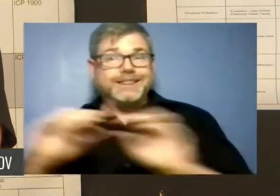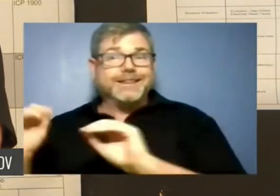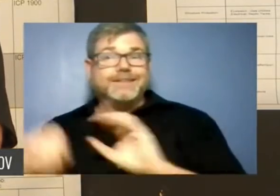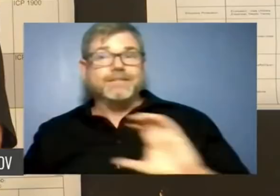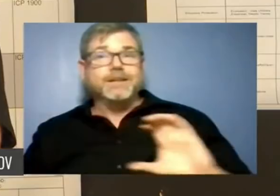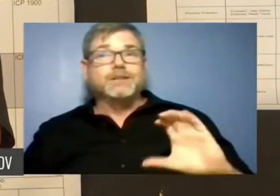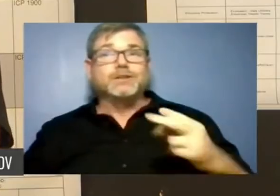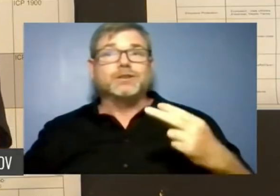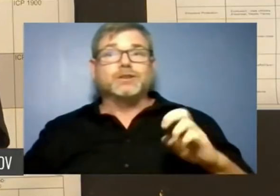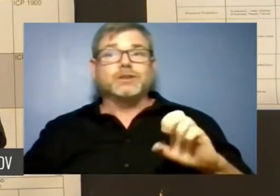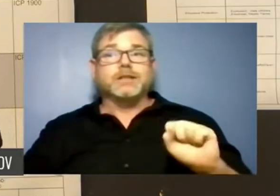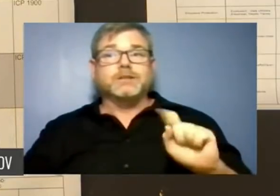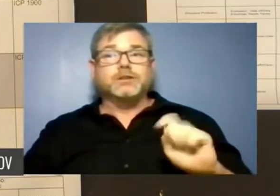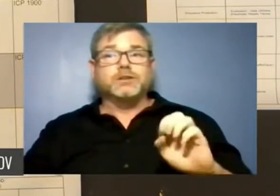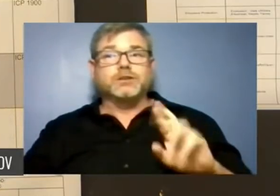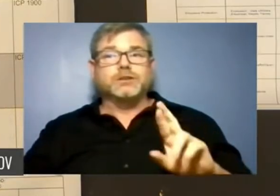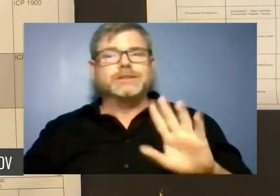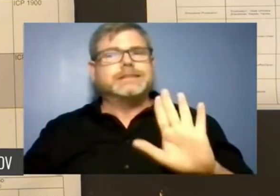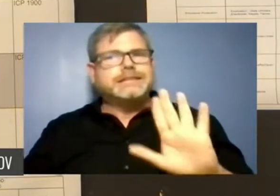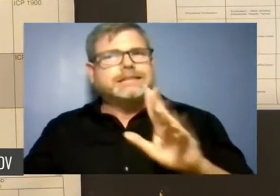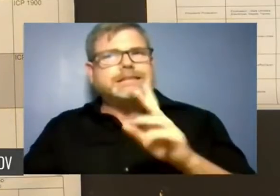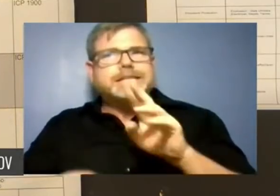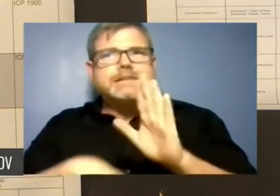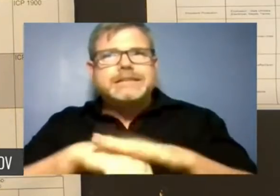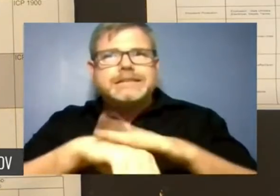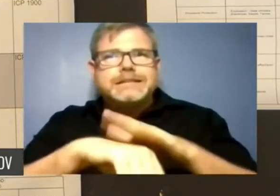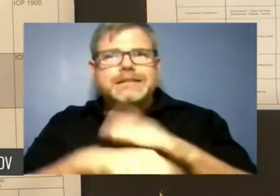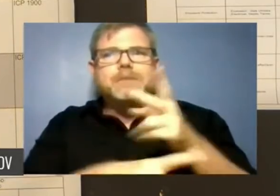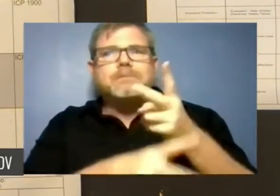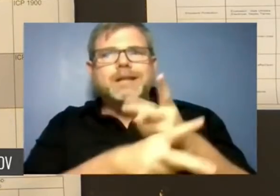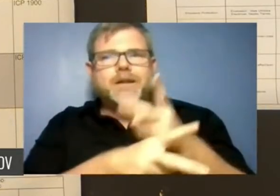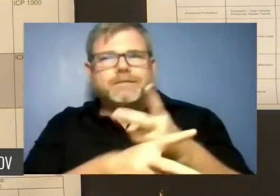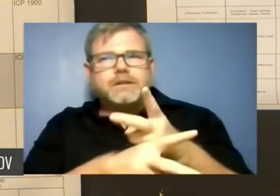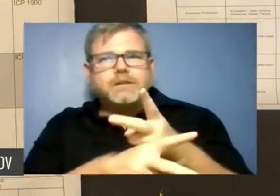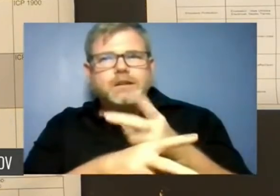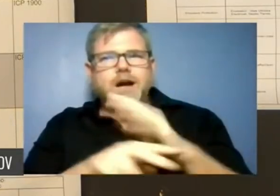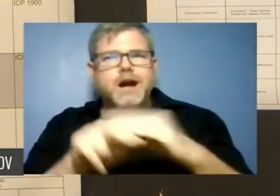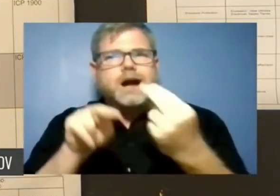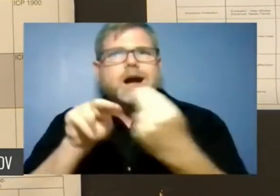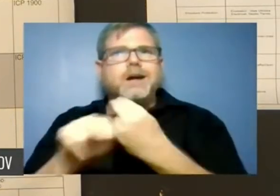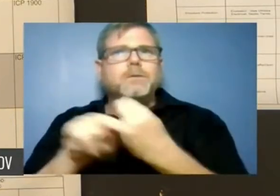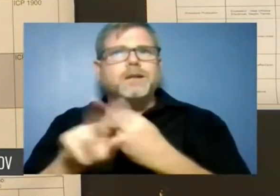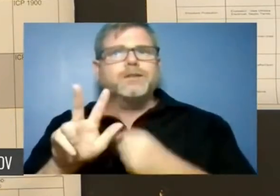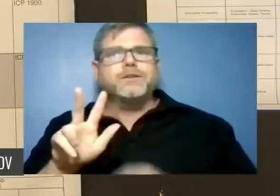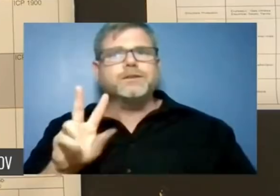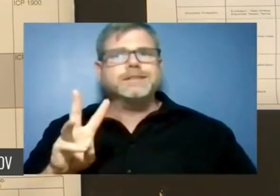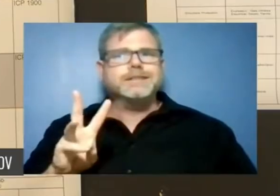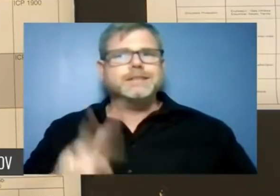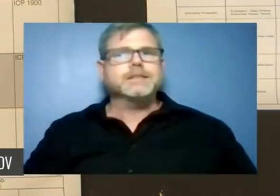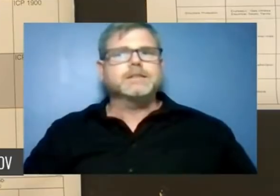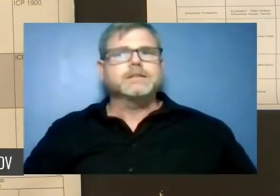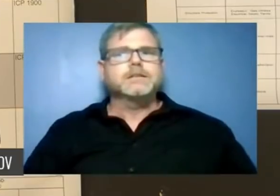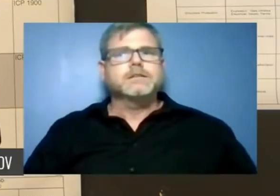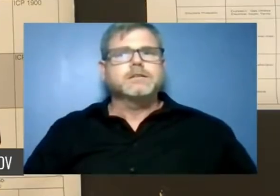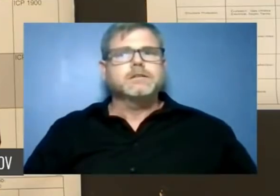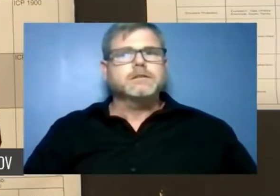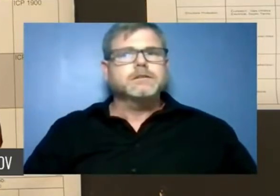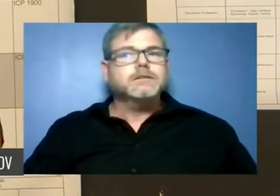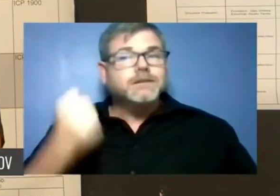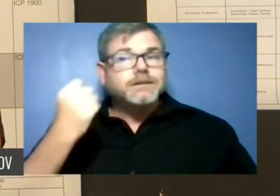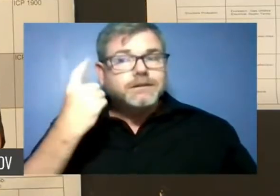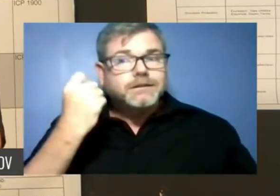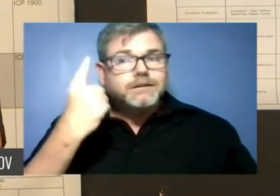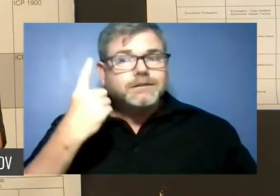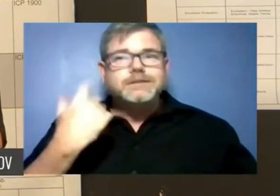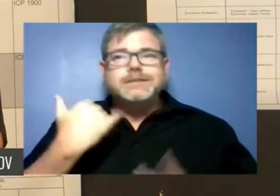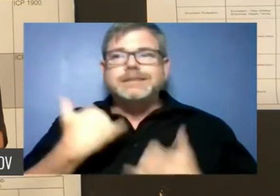36, as well as the fact that there's still a lot of fire traffic in those areas.